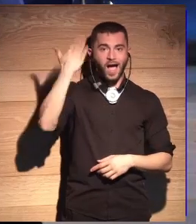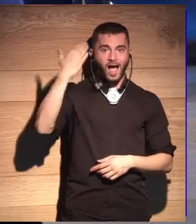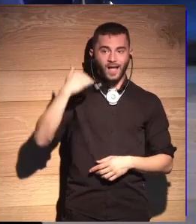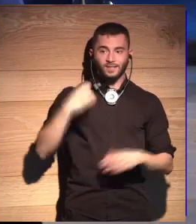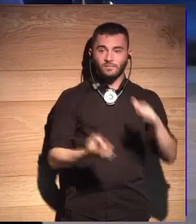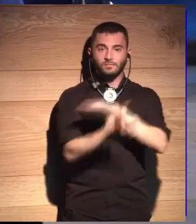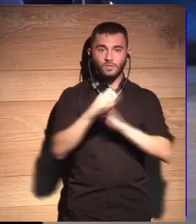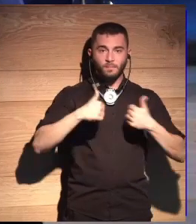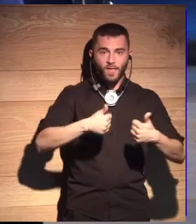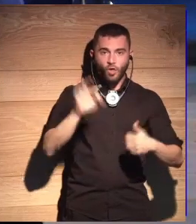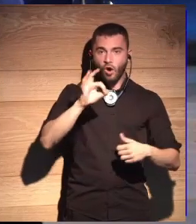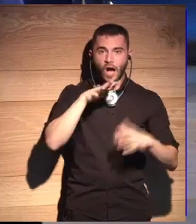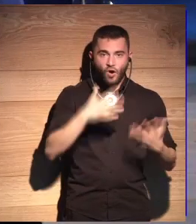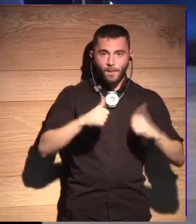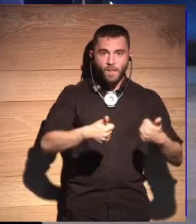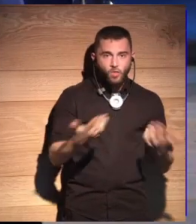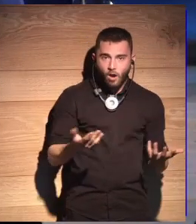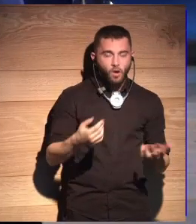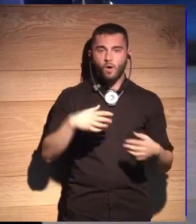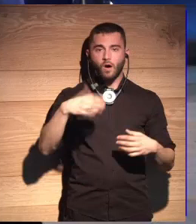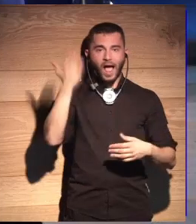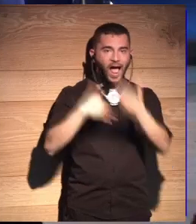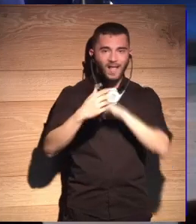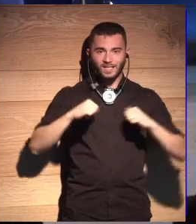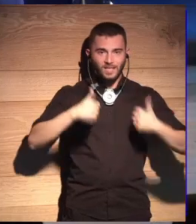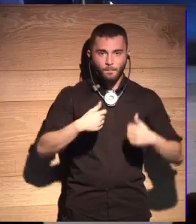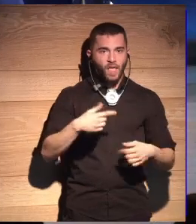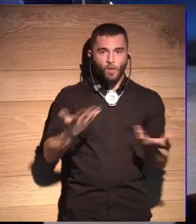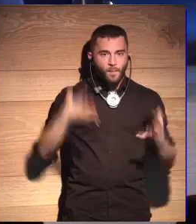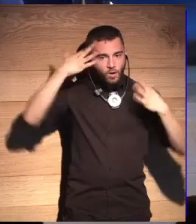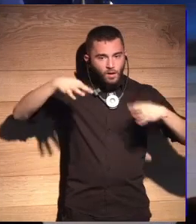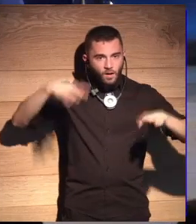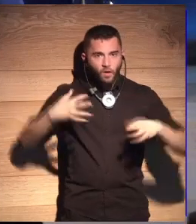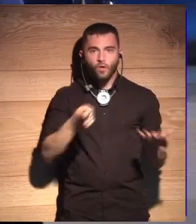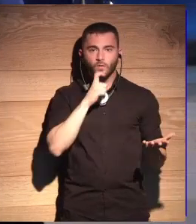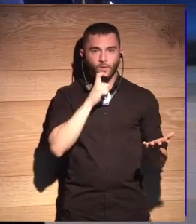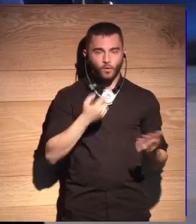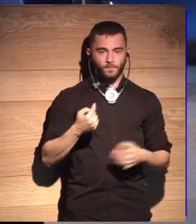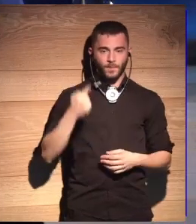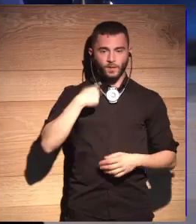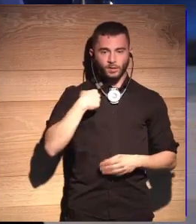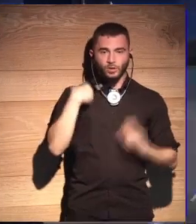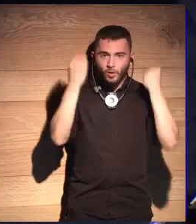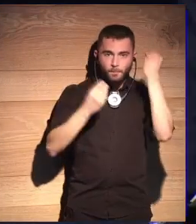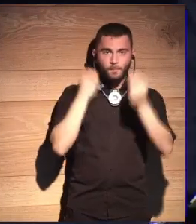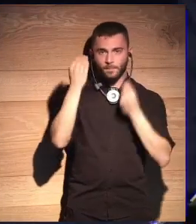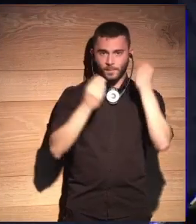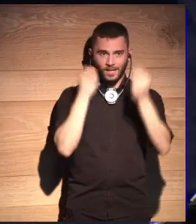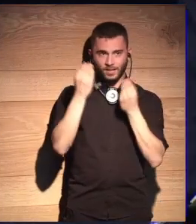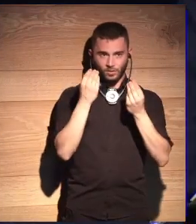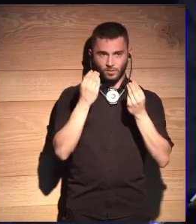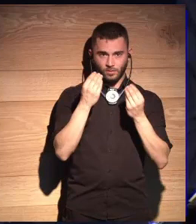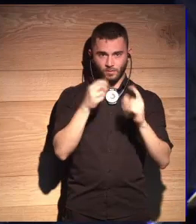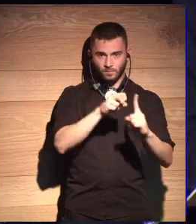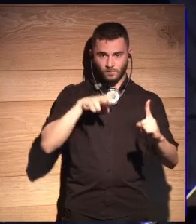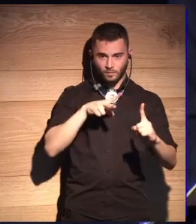was it coming and we didn't realize? I suppose the sort of classic 20th century vision of political